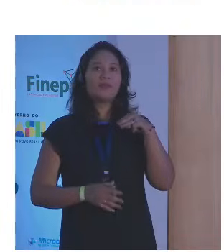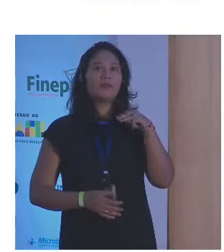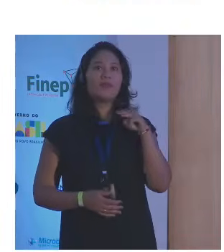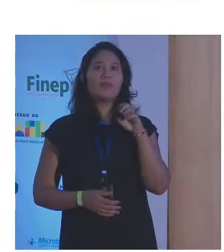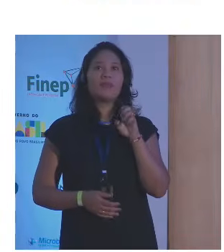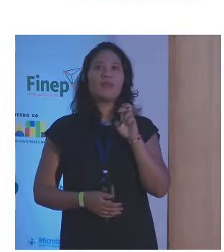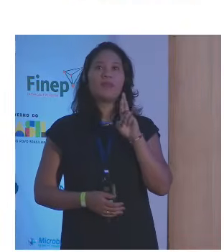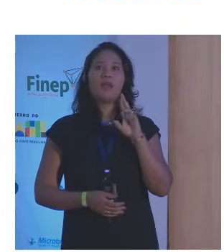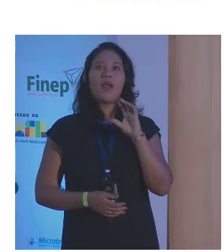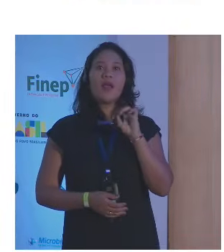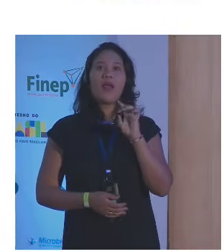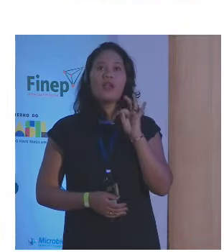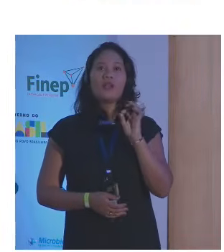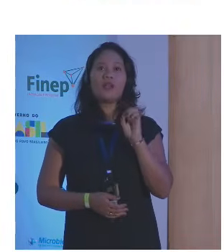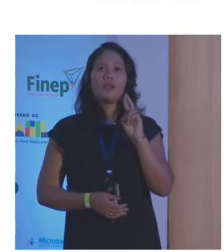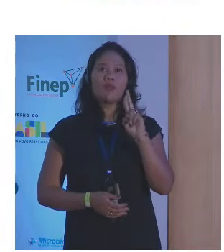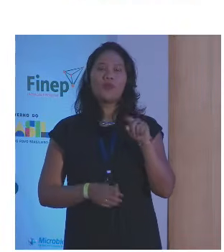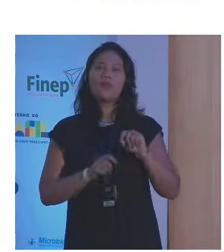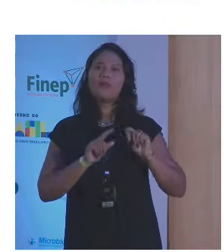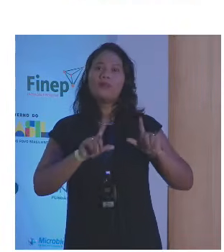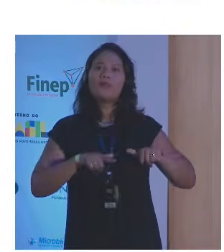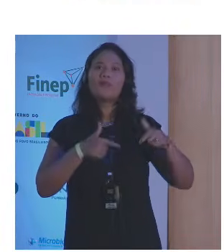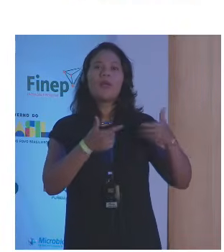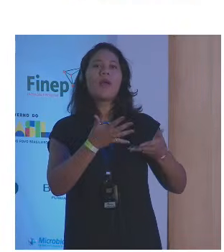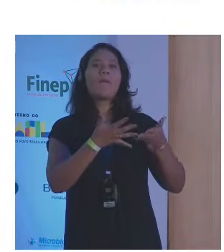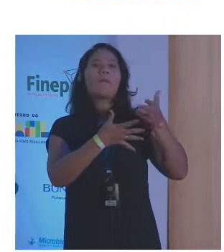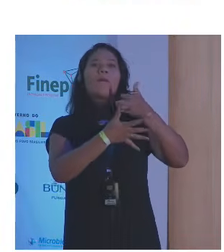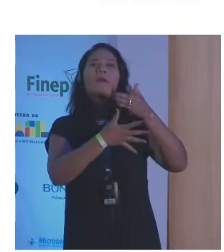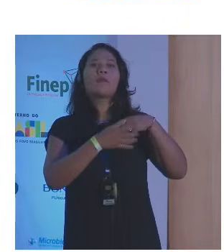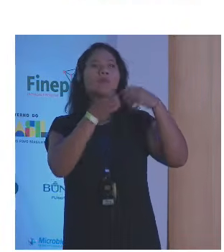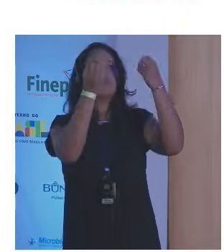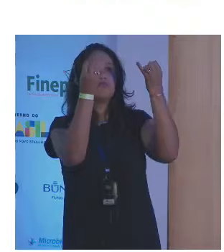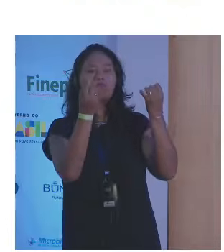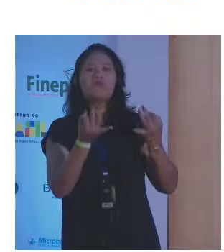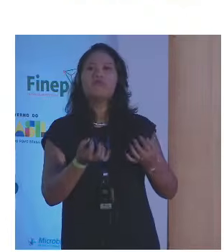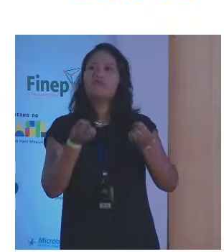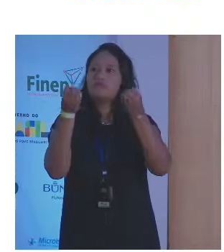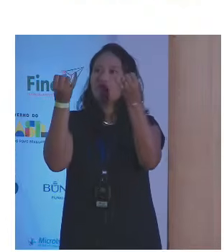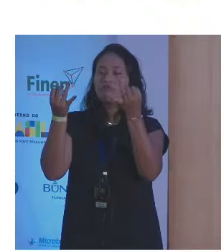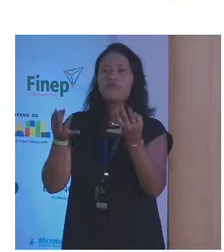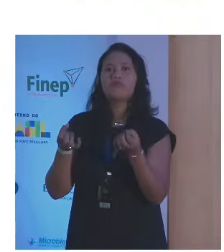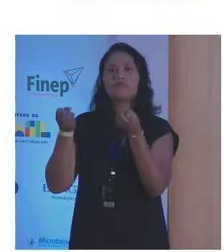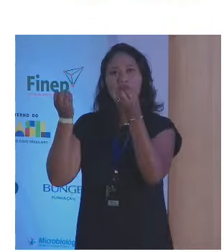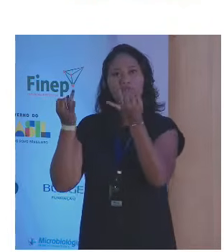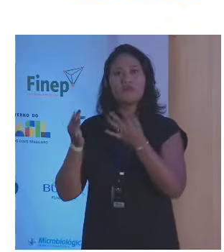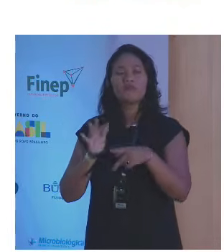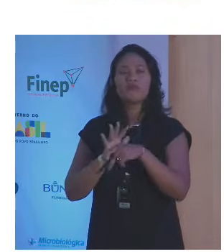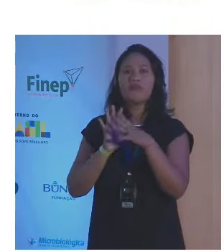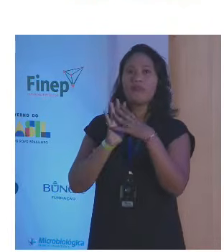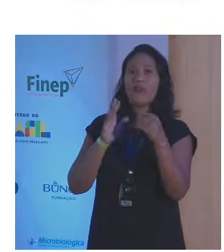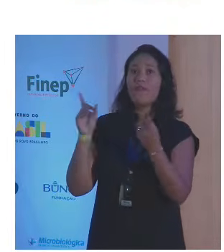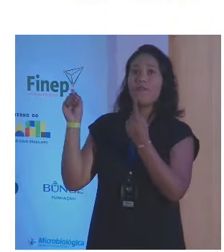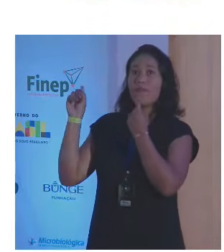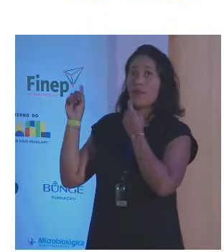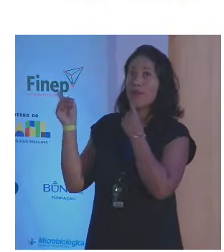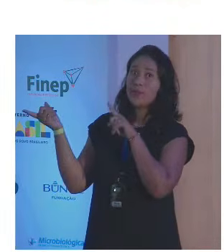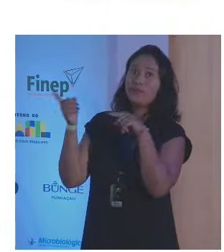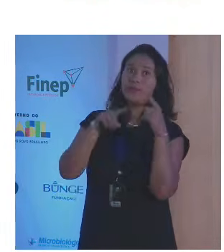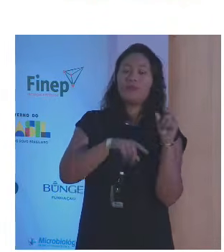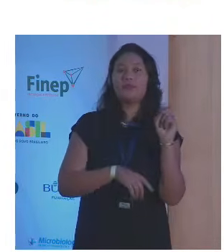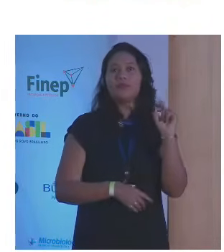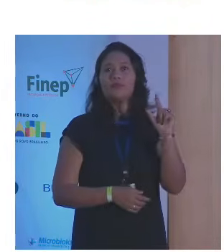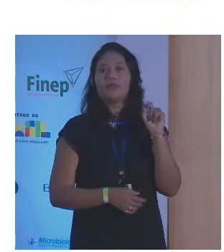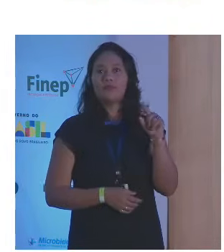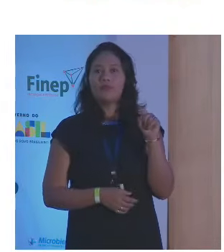the advantage of moving from the version 1, red, to the version 2, blue. Mercator explaining